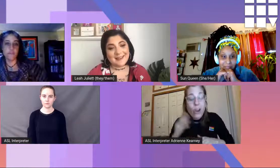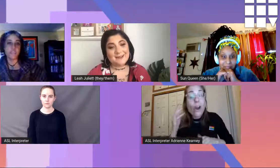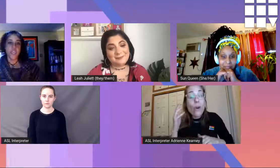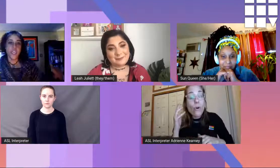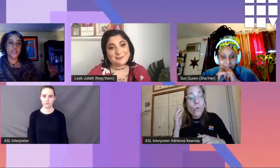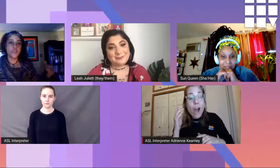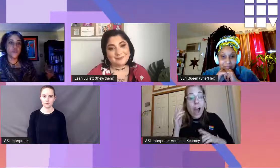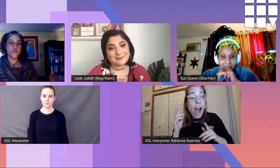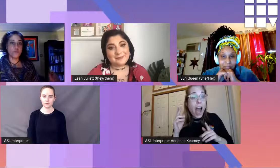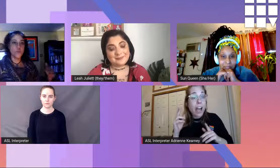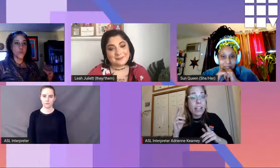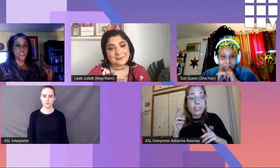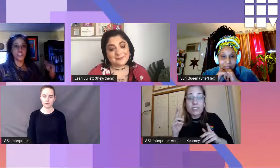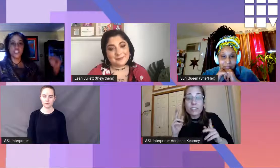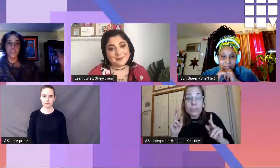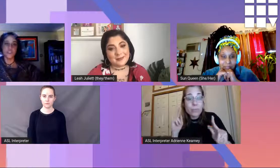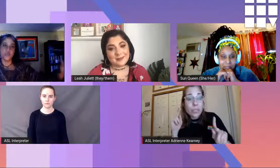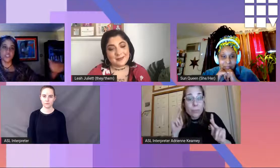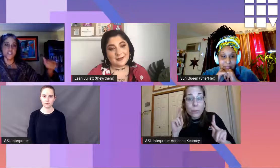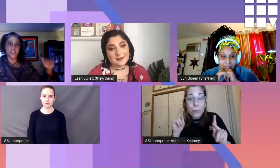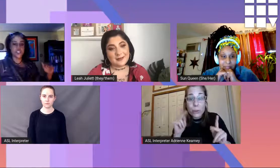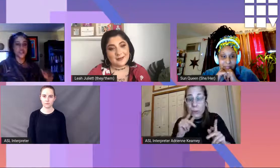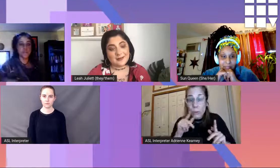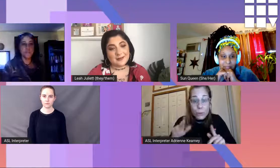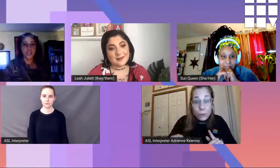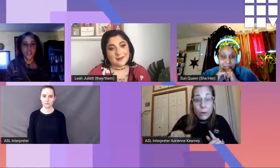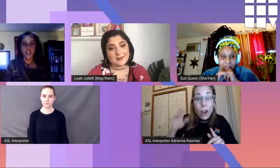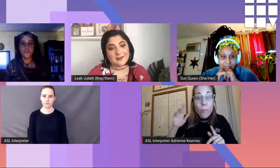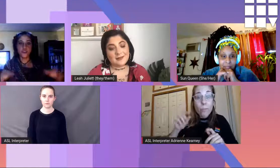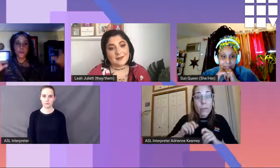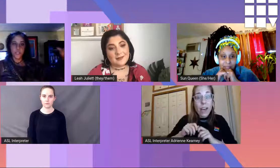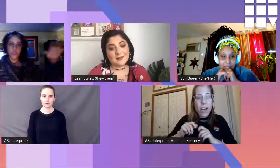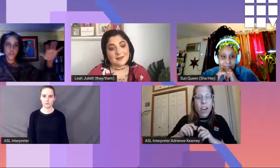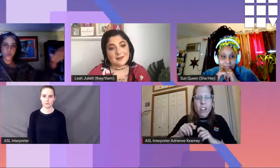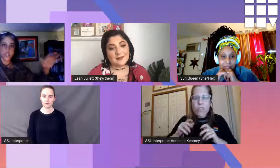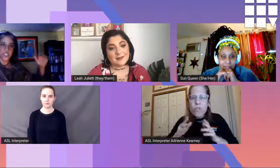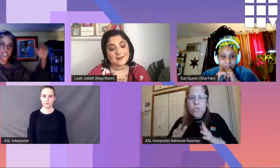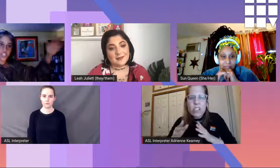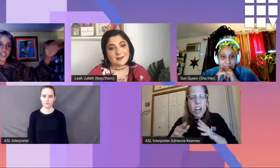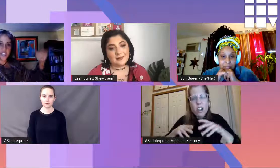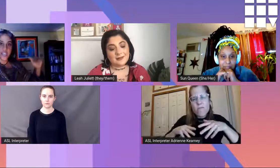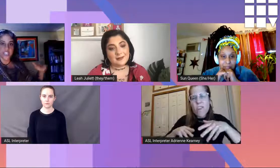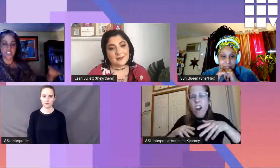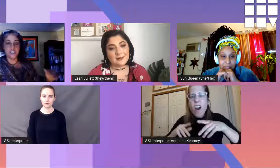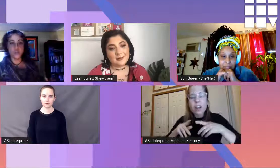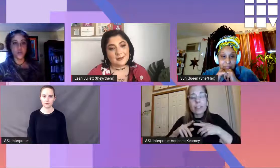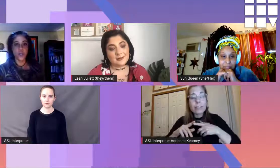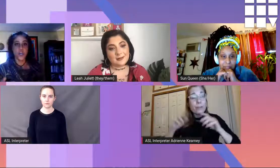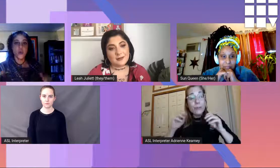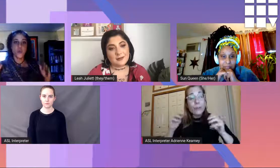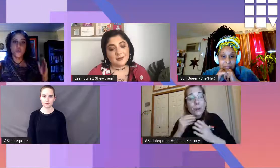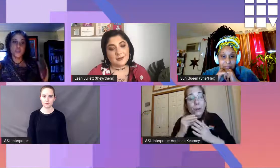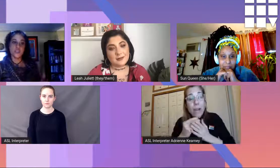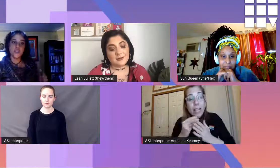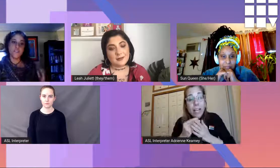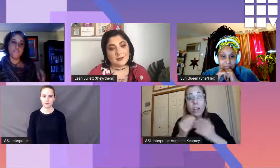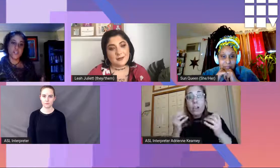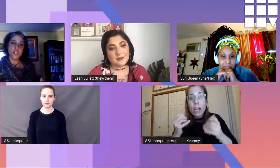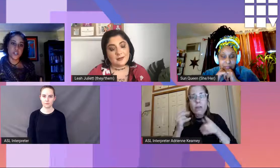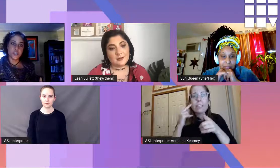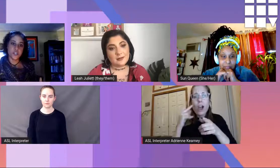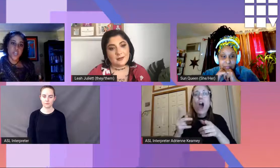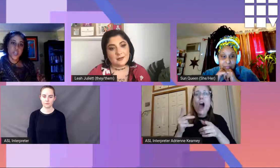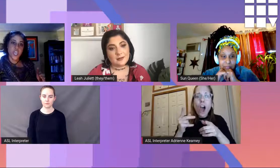thing, right? And so therefore there wasn't a check that was attached to it. And there are places where I see checks attached to this work where we still